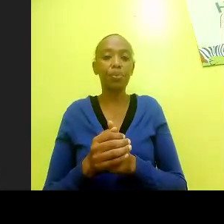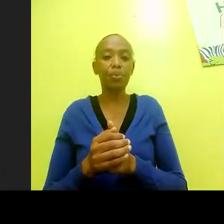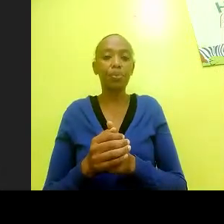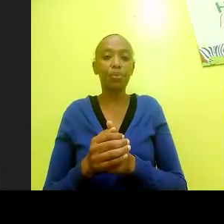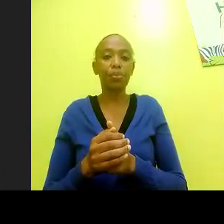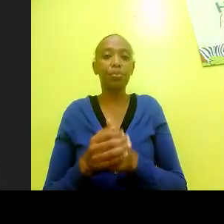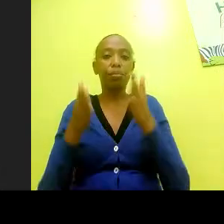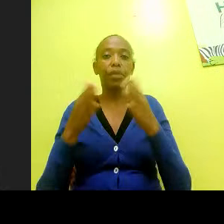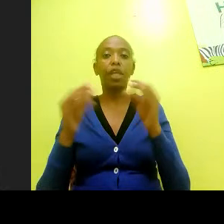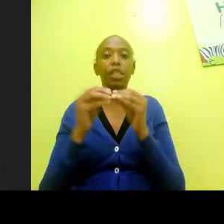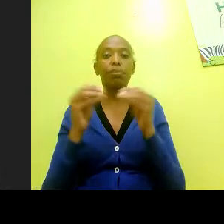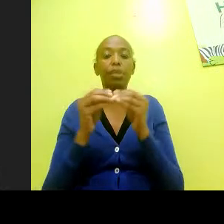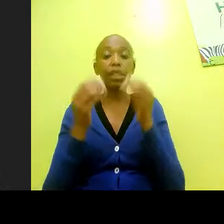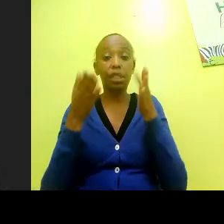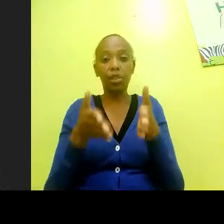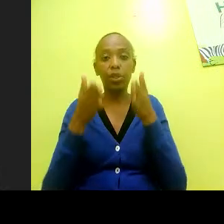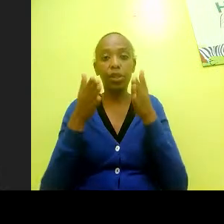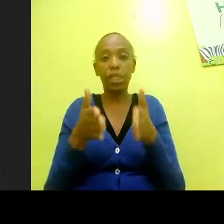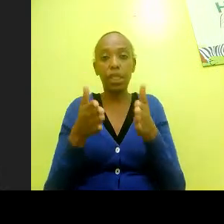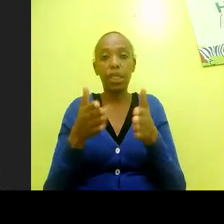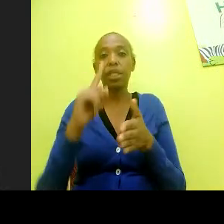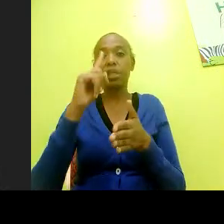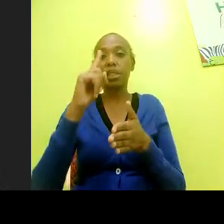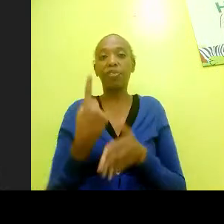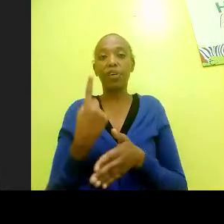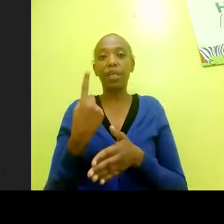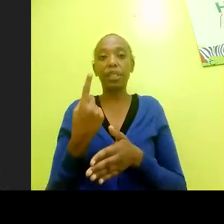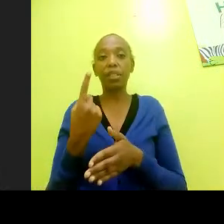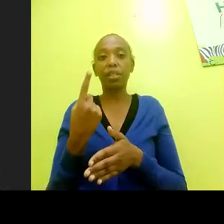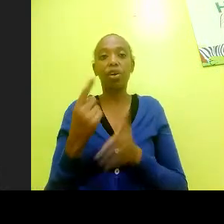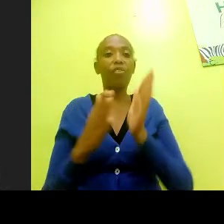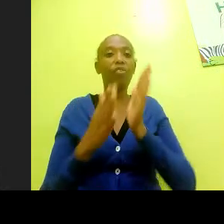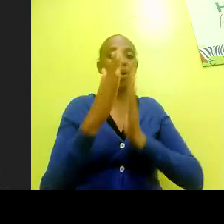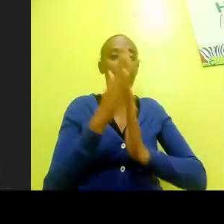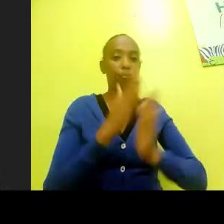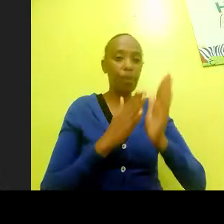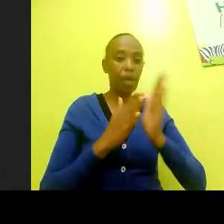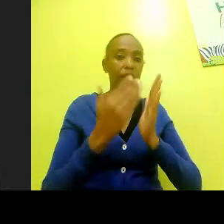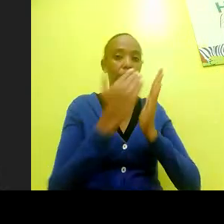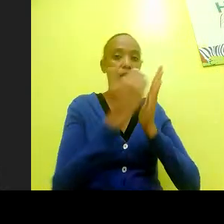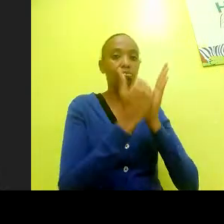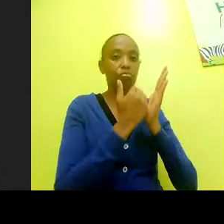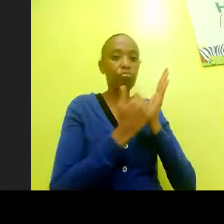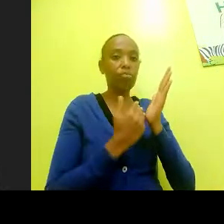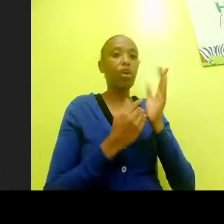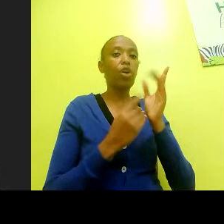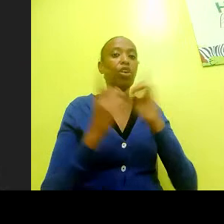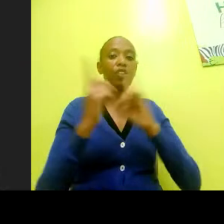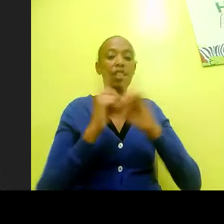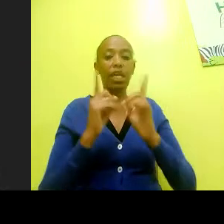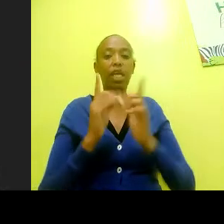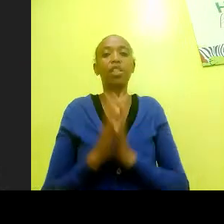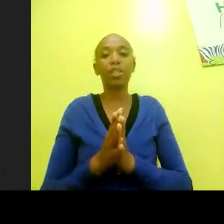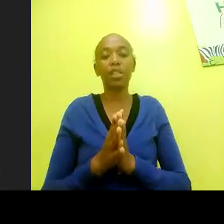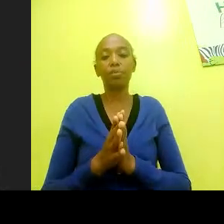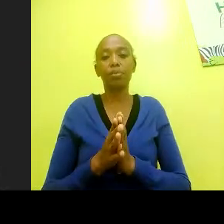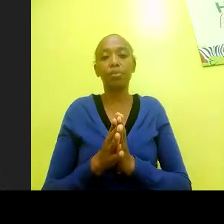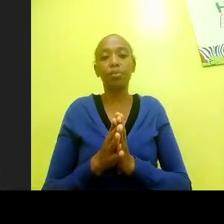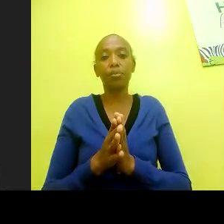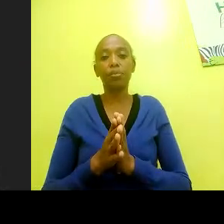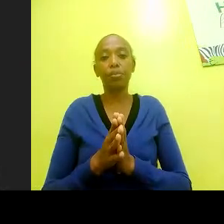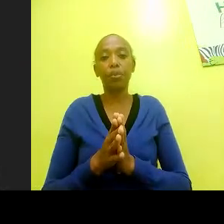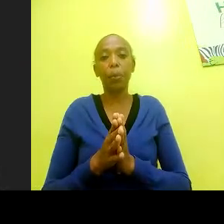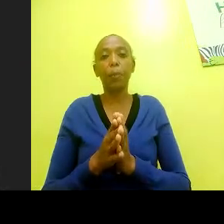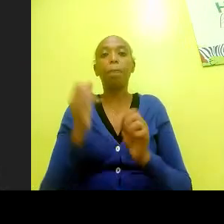This meeting today is the first of the planned series of discussions. Working closely